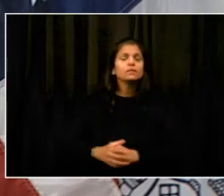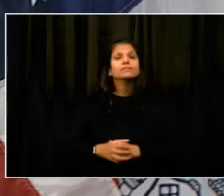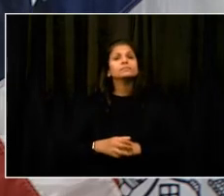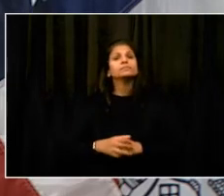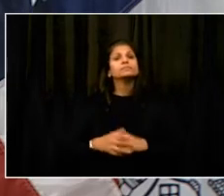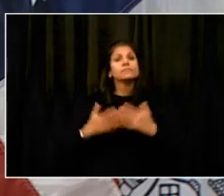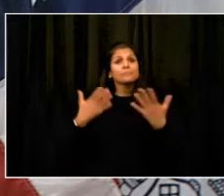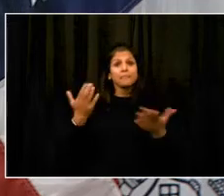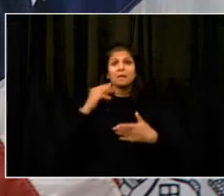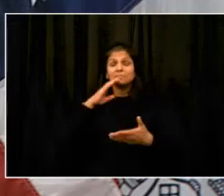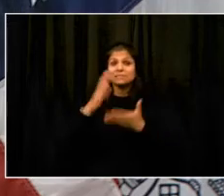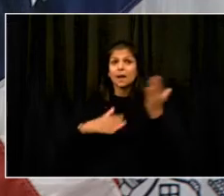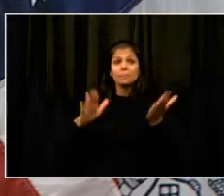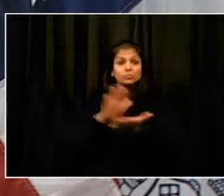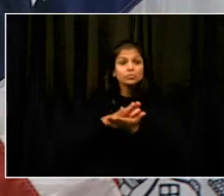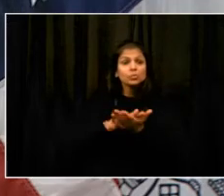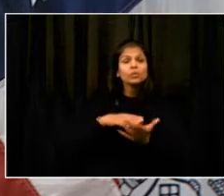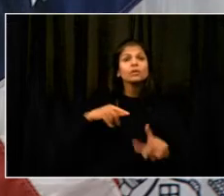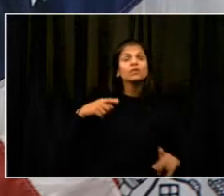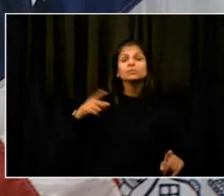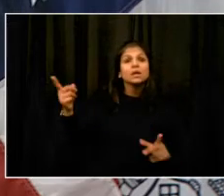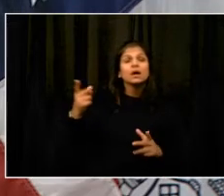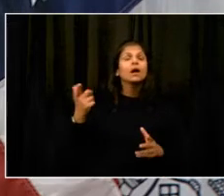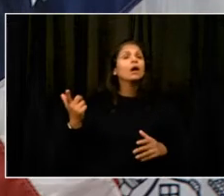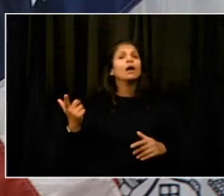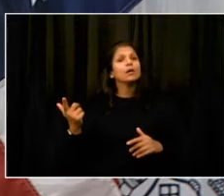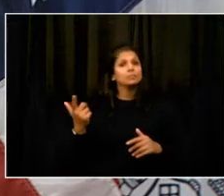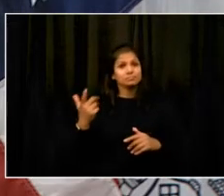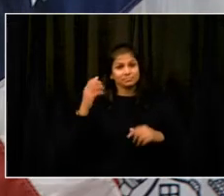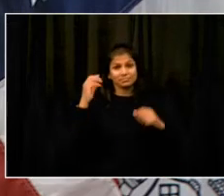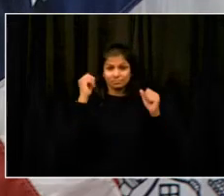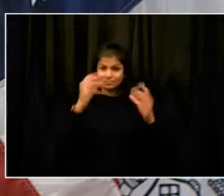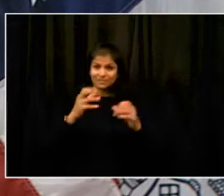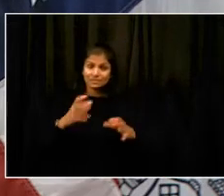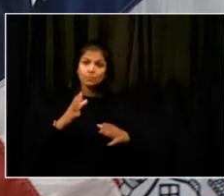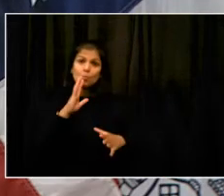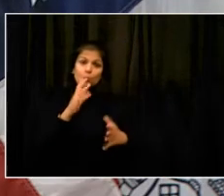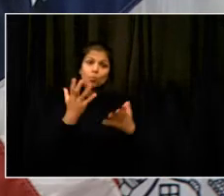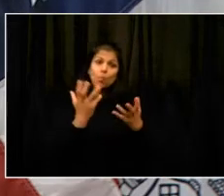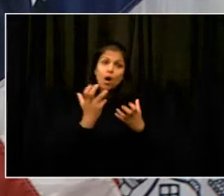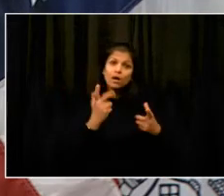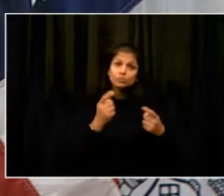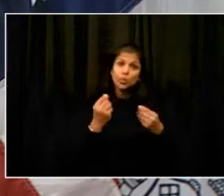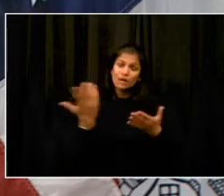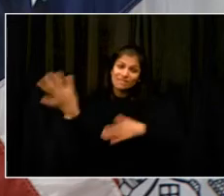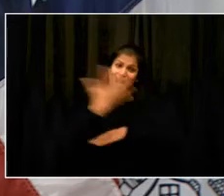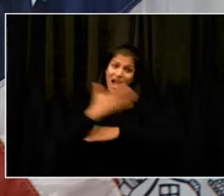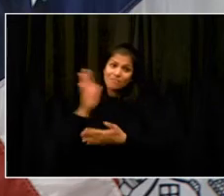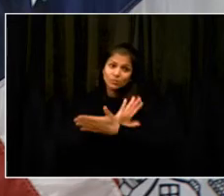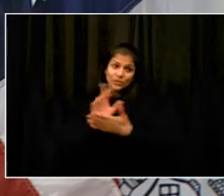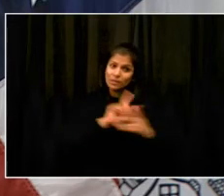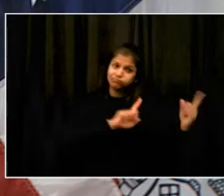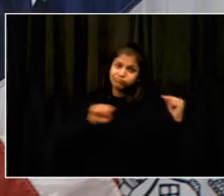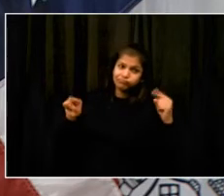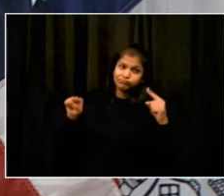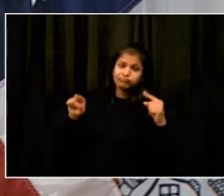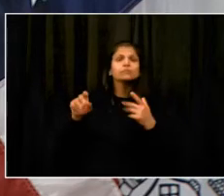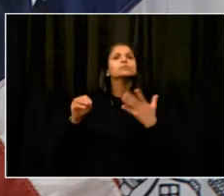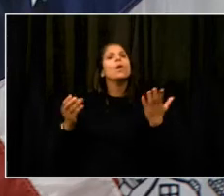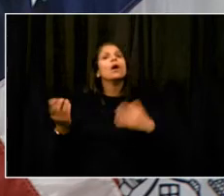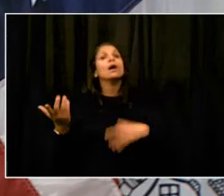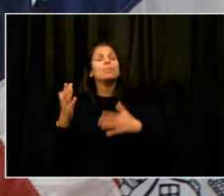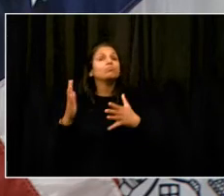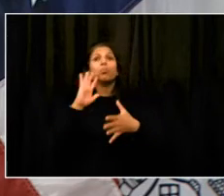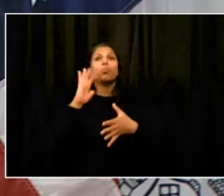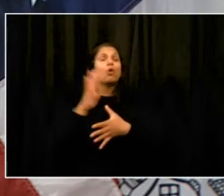week, with priority given to kids with special needs and kids who have particular disadvantages. We want